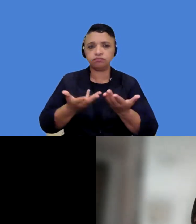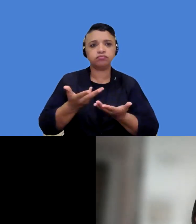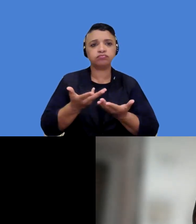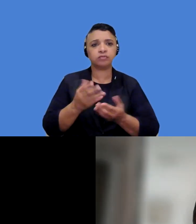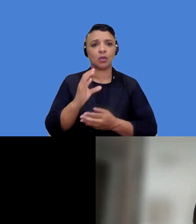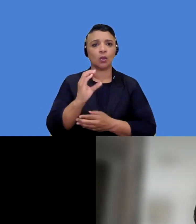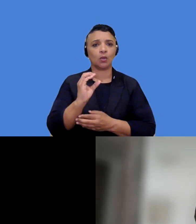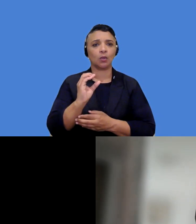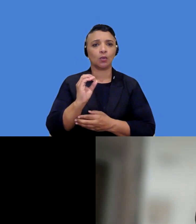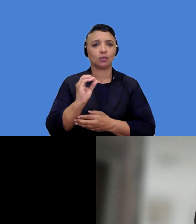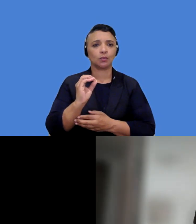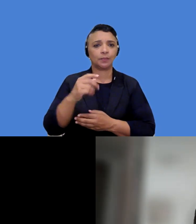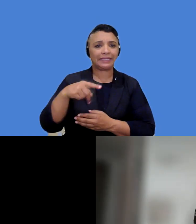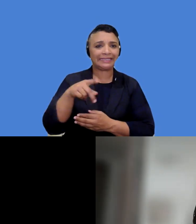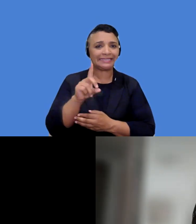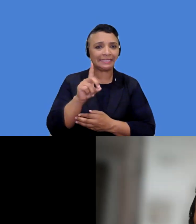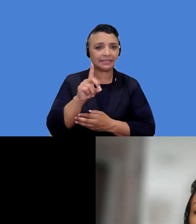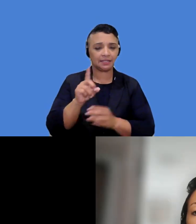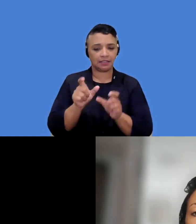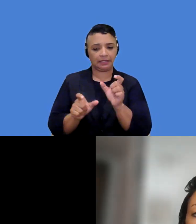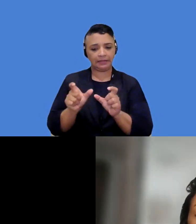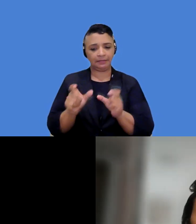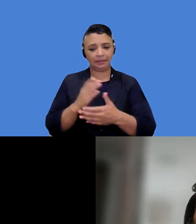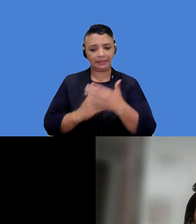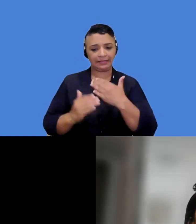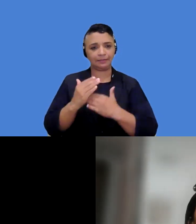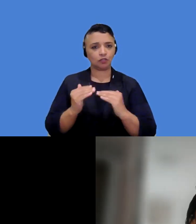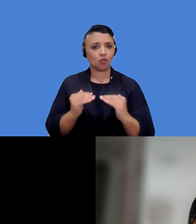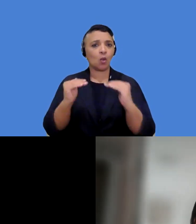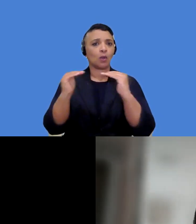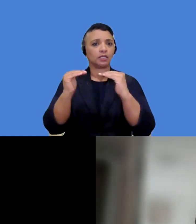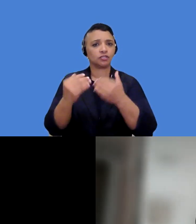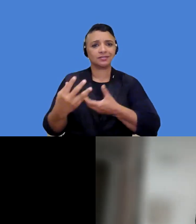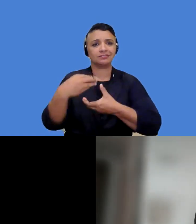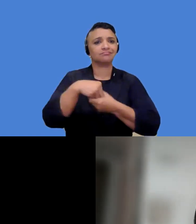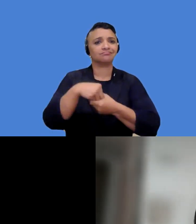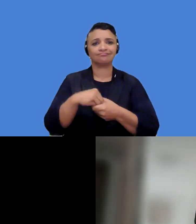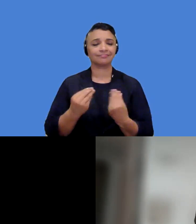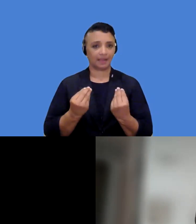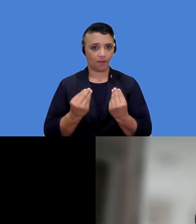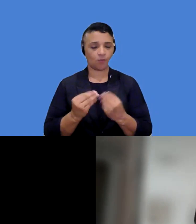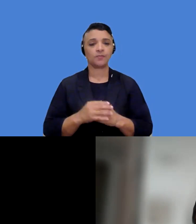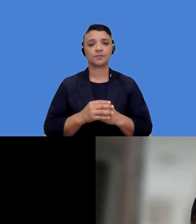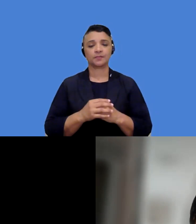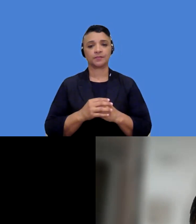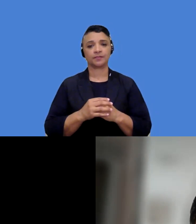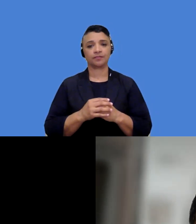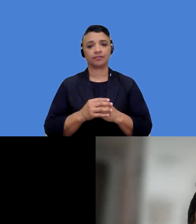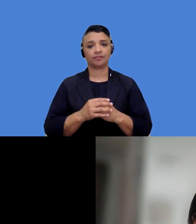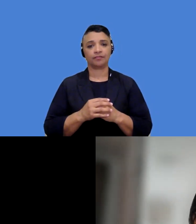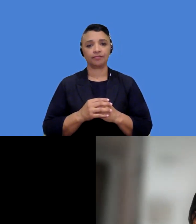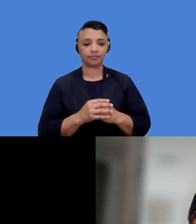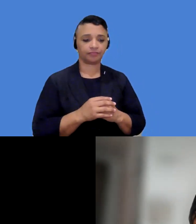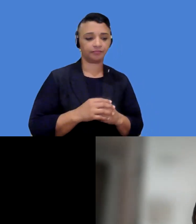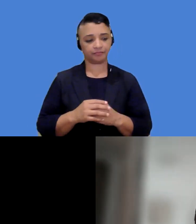with disabilities in the commitments process. And also in whether or not they